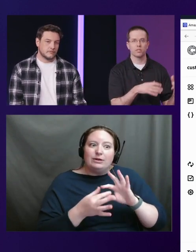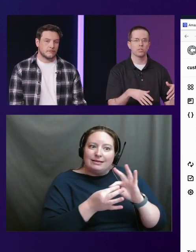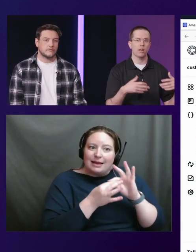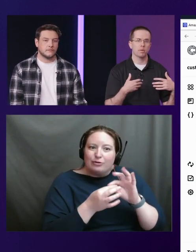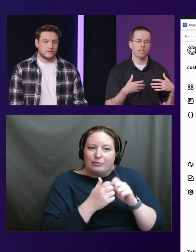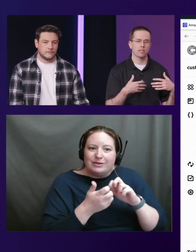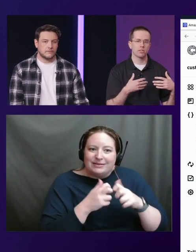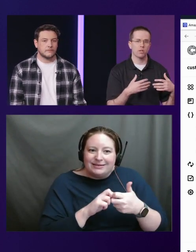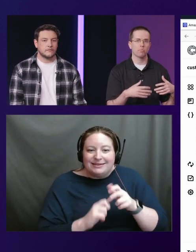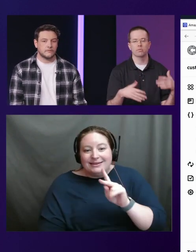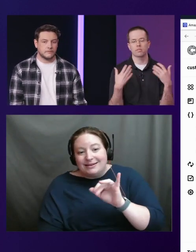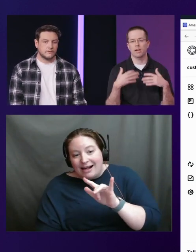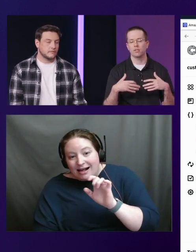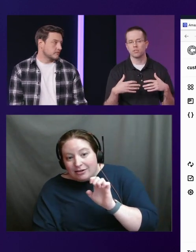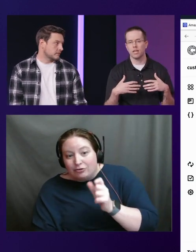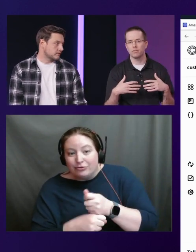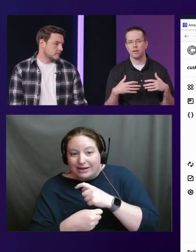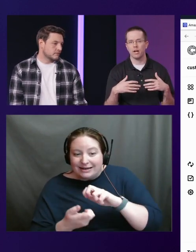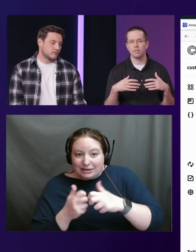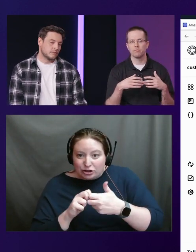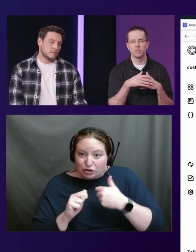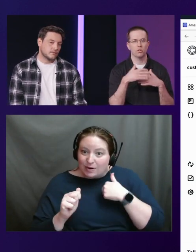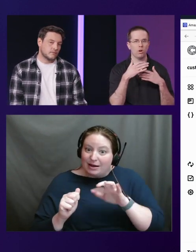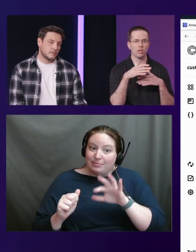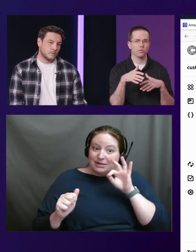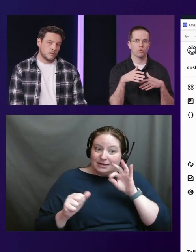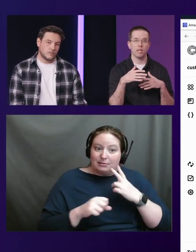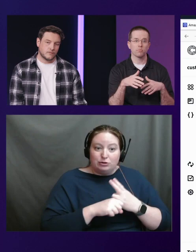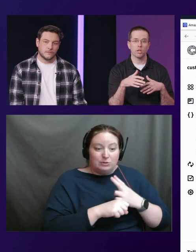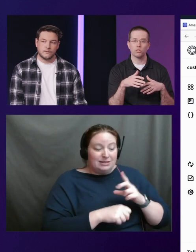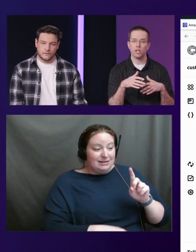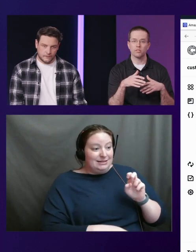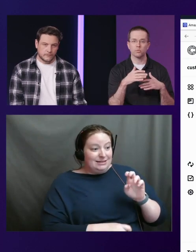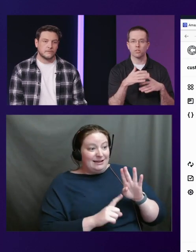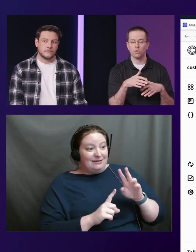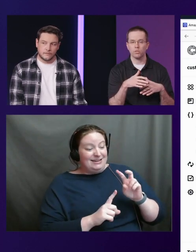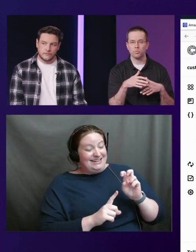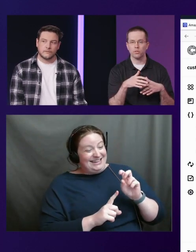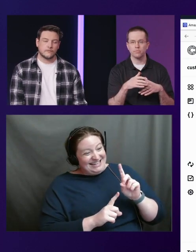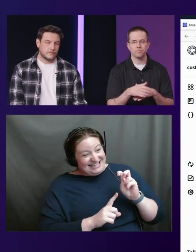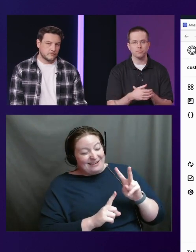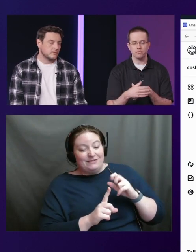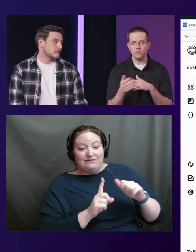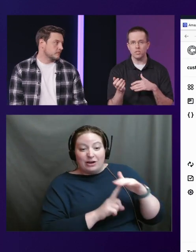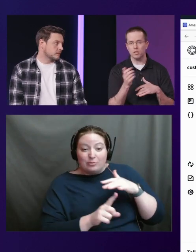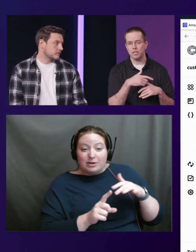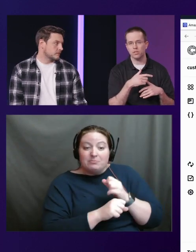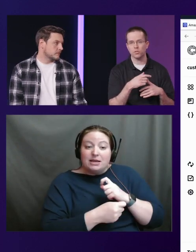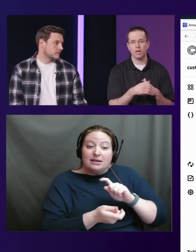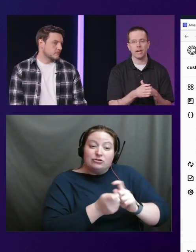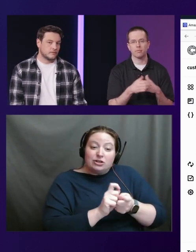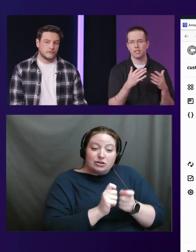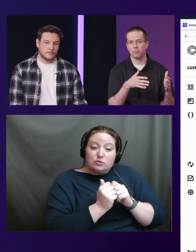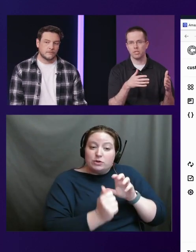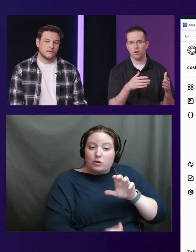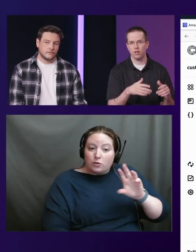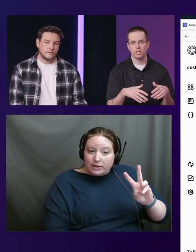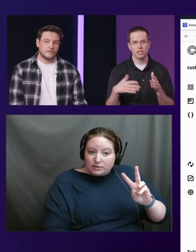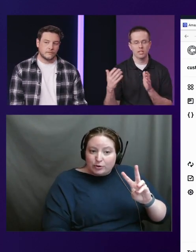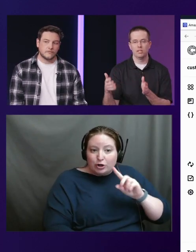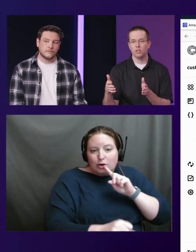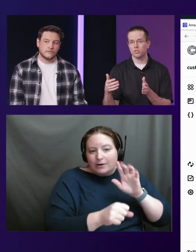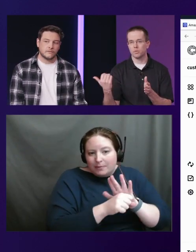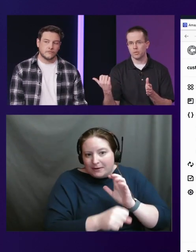created an issue. I picked that issue up. Then I used the dev environment, walked through, made some code changes with Code Whisperer, committed those back, made the